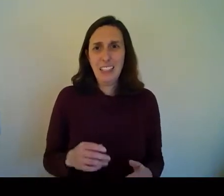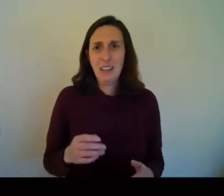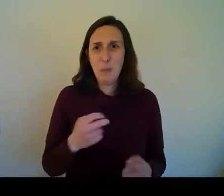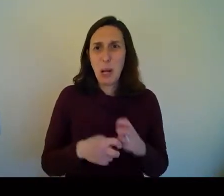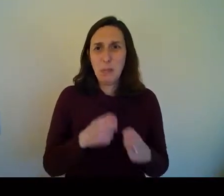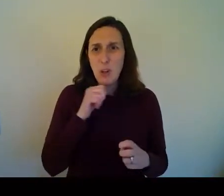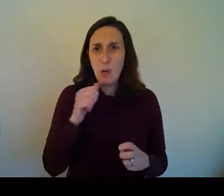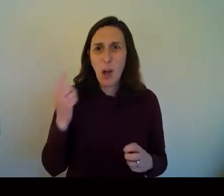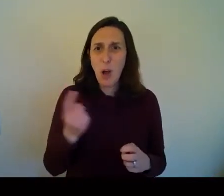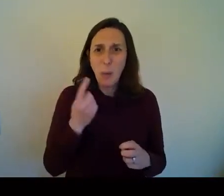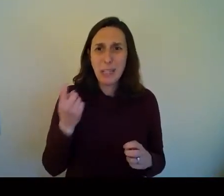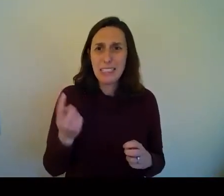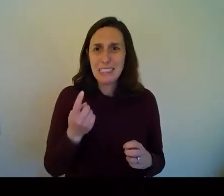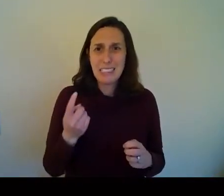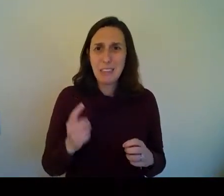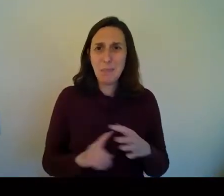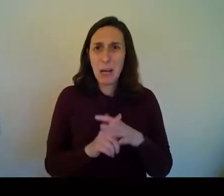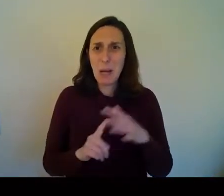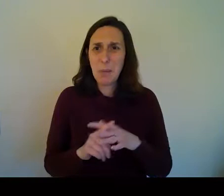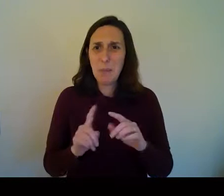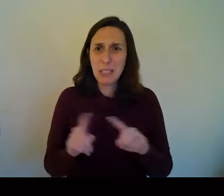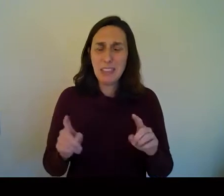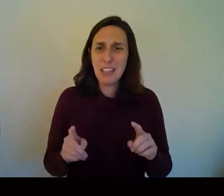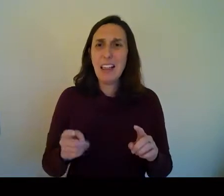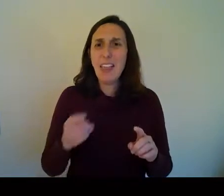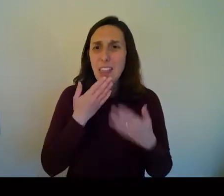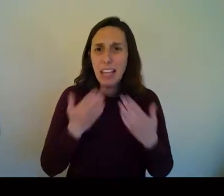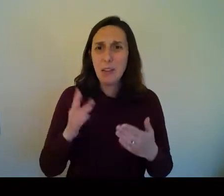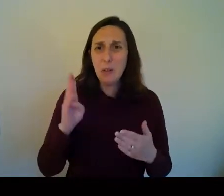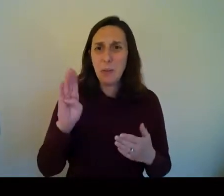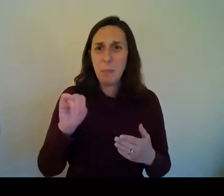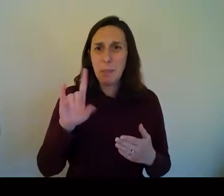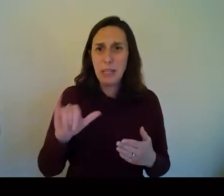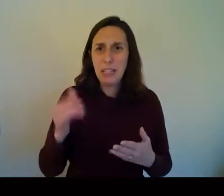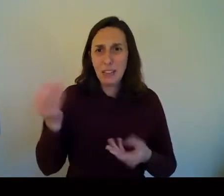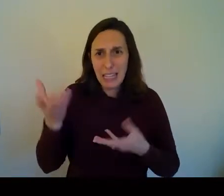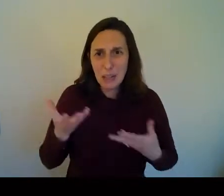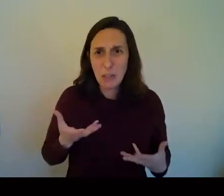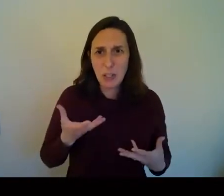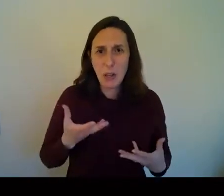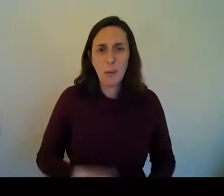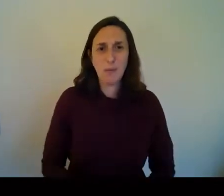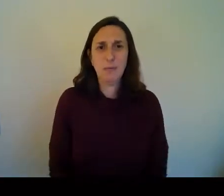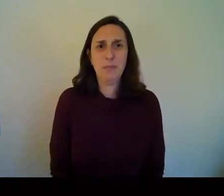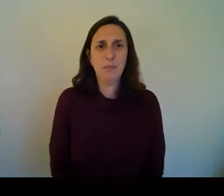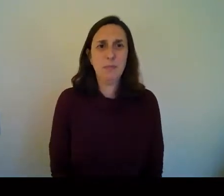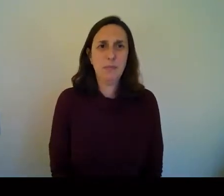to fix it. Thank you for putting that up there, Billy. I'm moving some things right now to make that bigger.